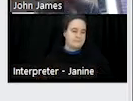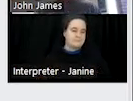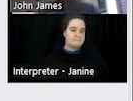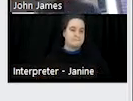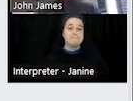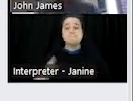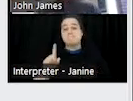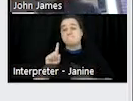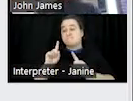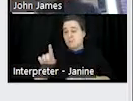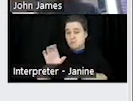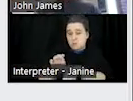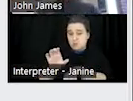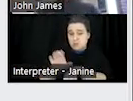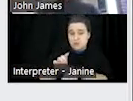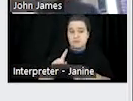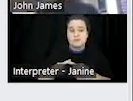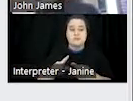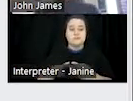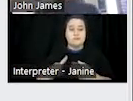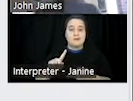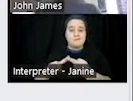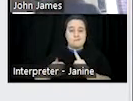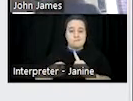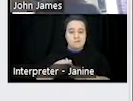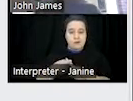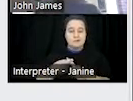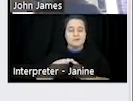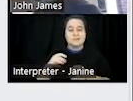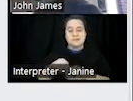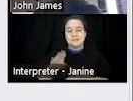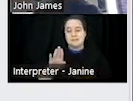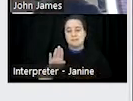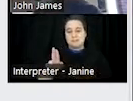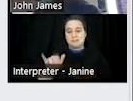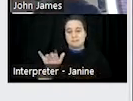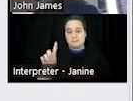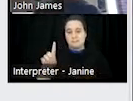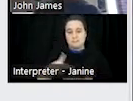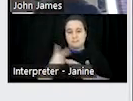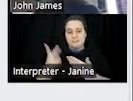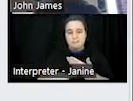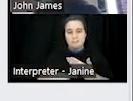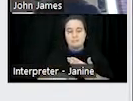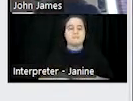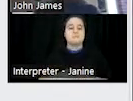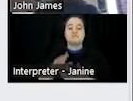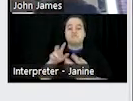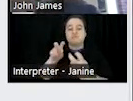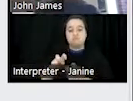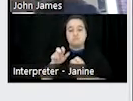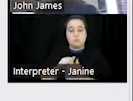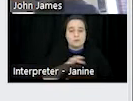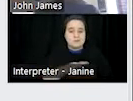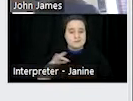Chapel, seeing my friends in the build program, and meeting with the build staff.